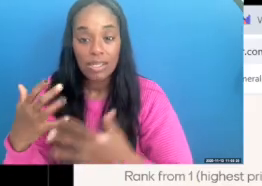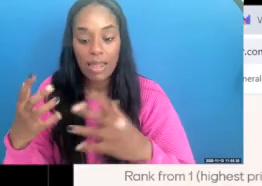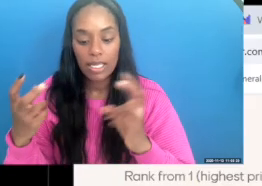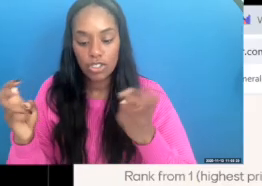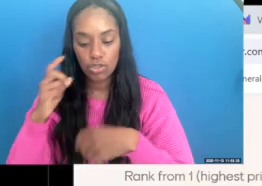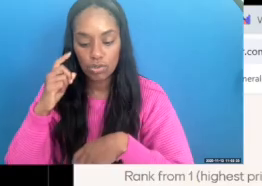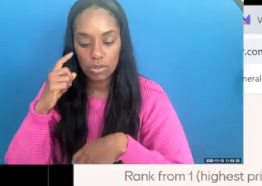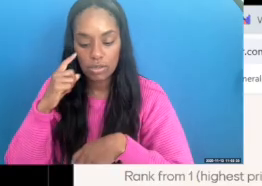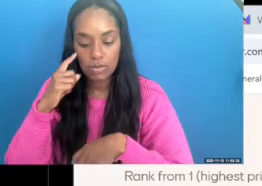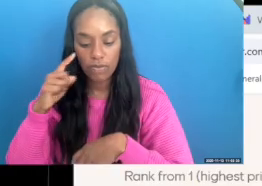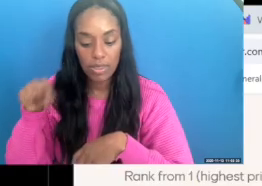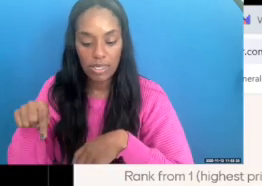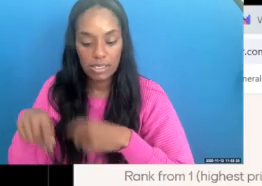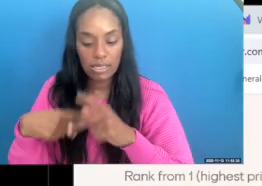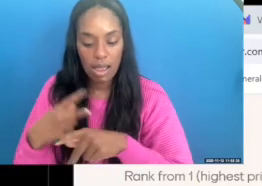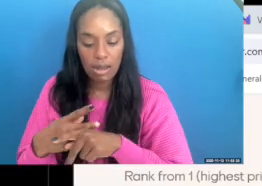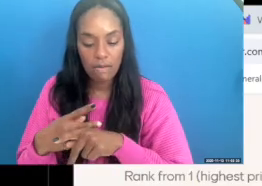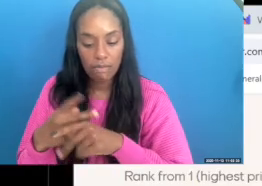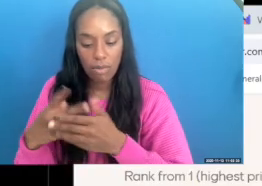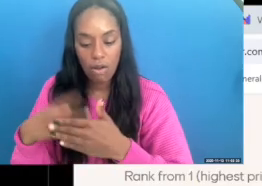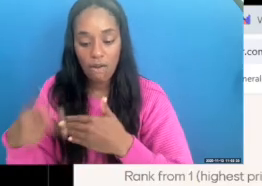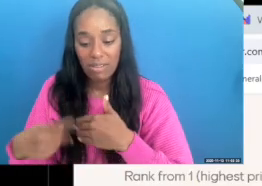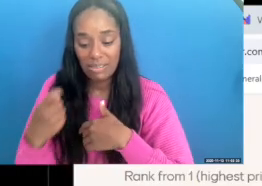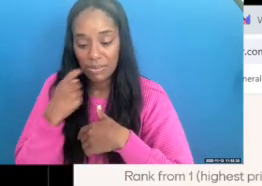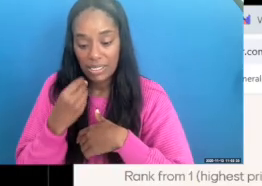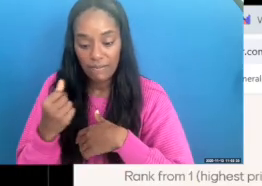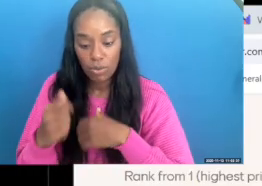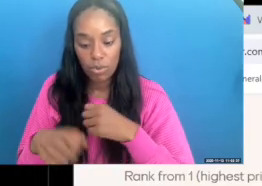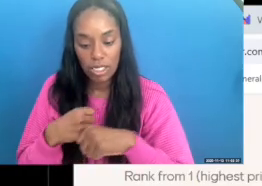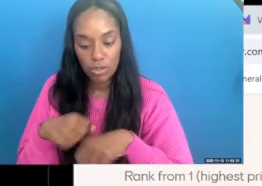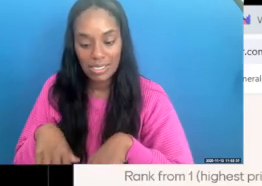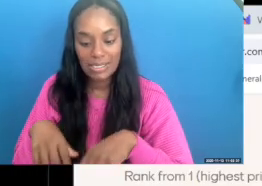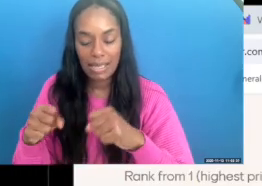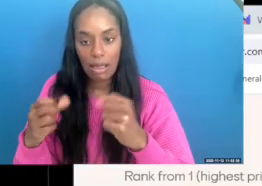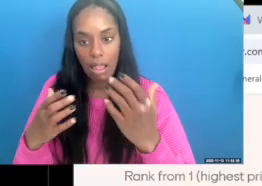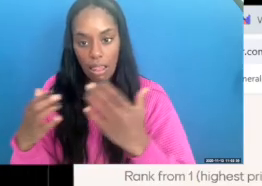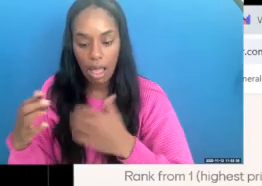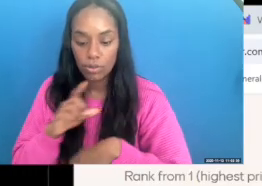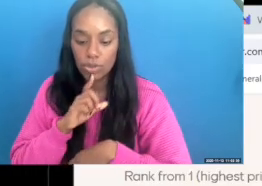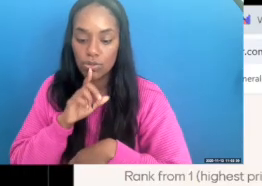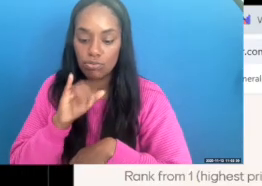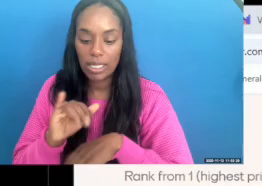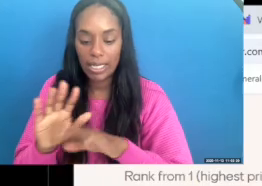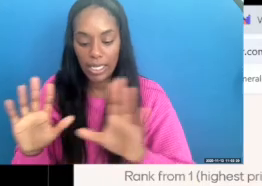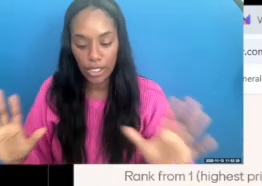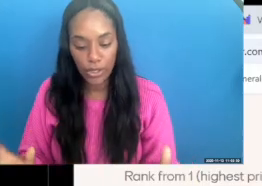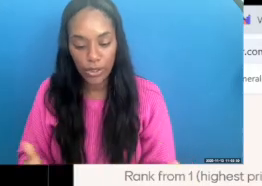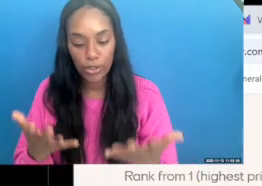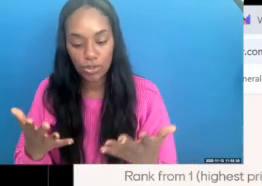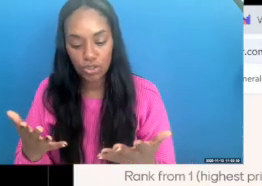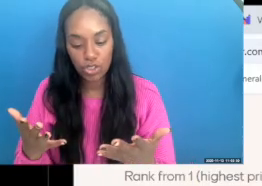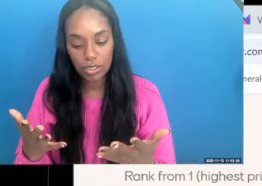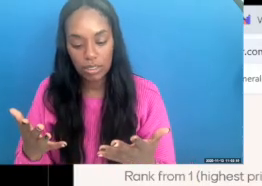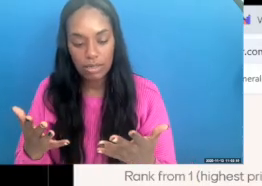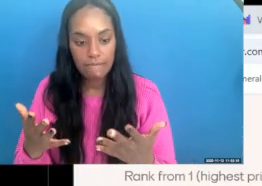for sustainability issues for these programs. And over the last few years, it's taken a lot